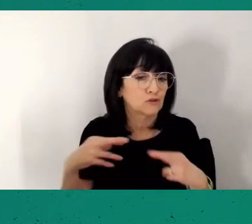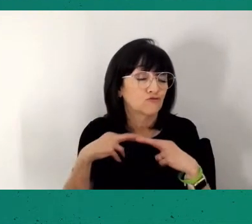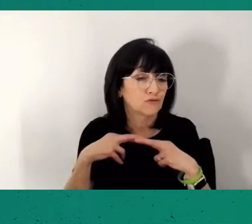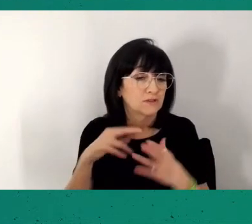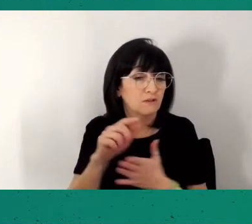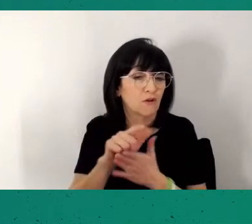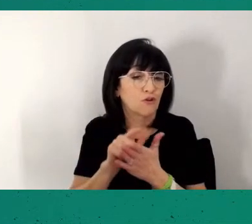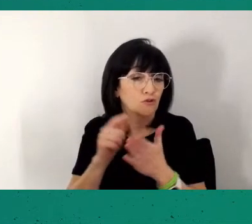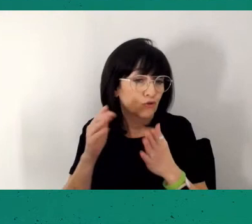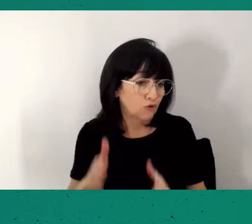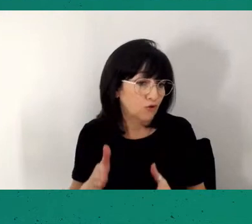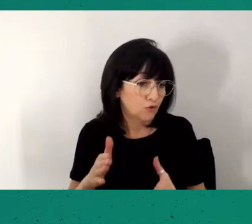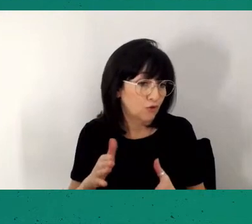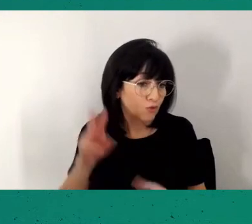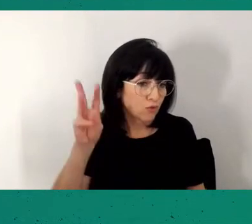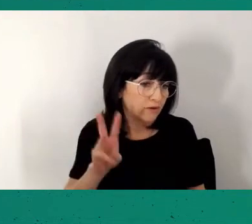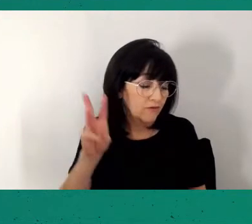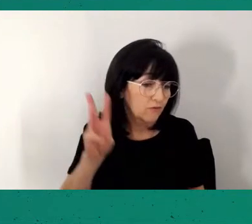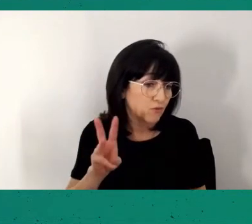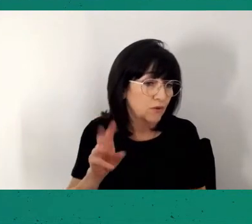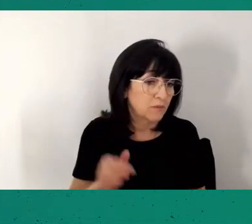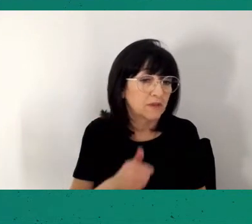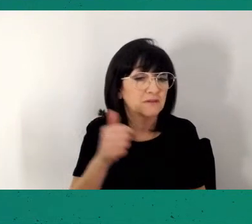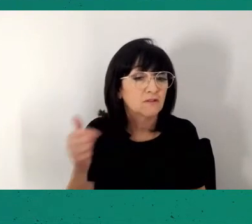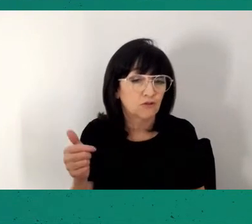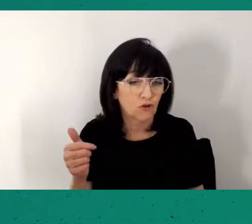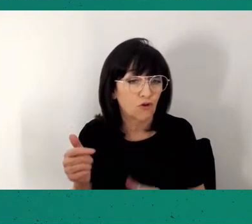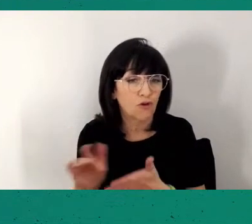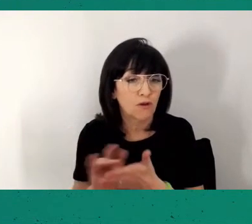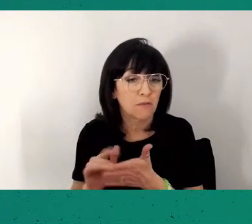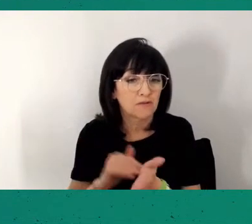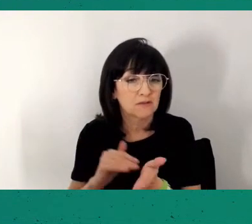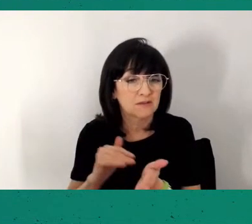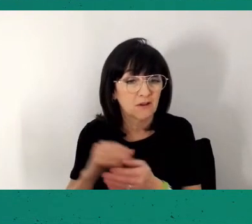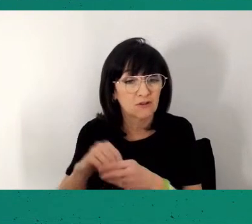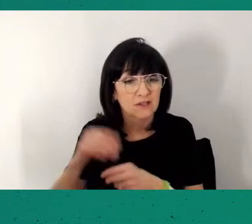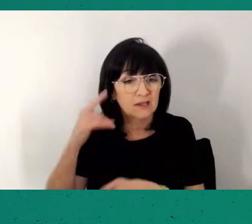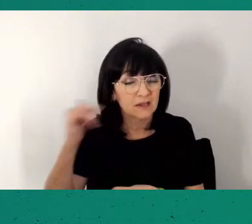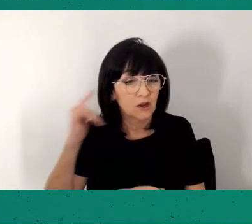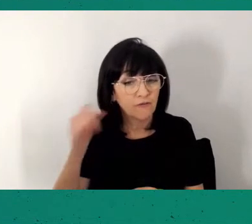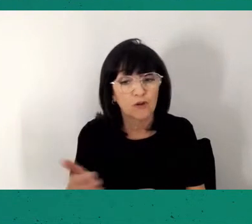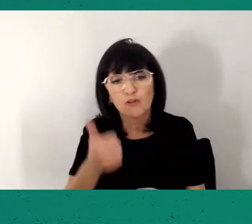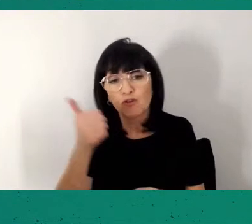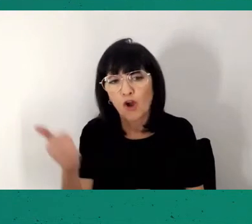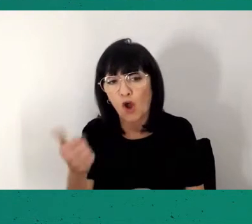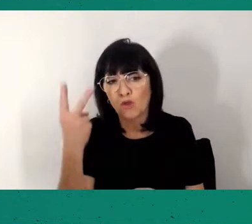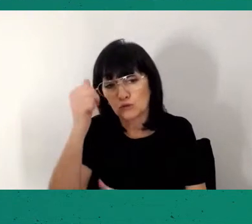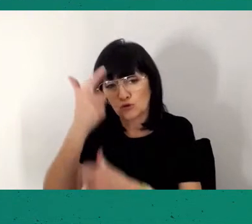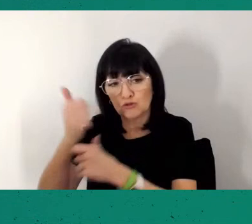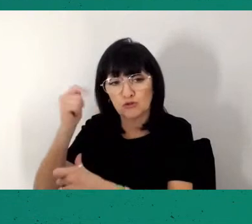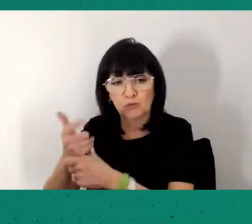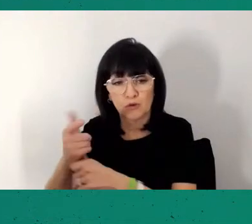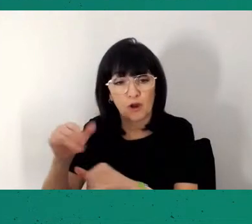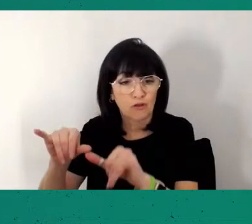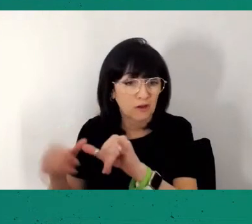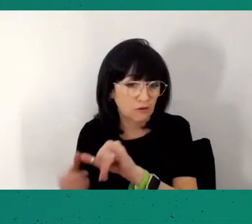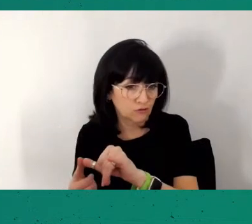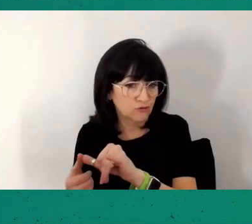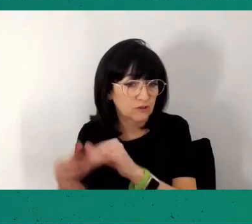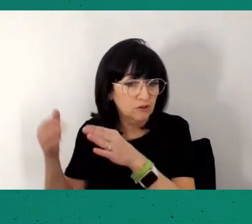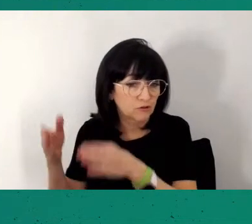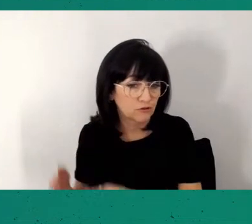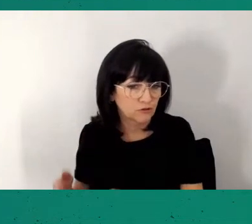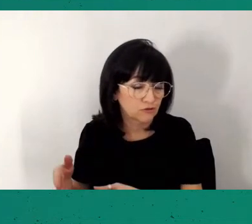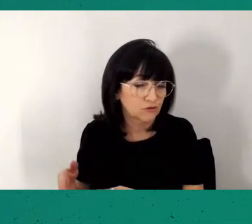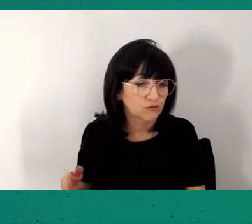a medical doctor in California, and his brothers, both of them, are engineers. Deisha Hill was a lawyer